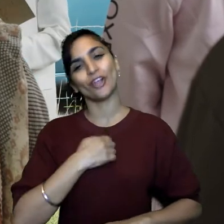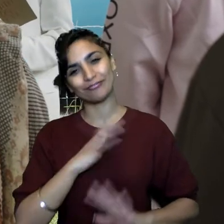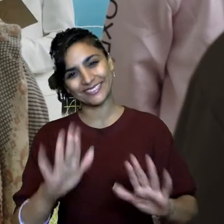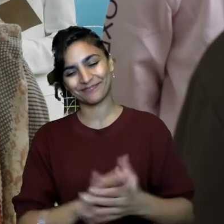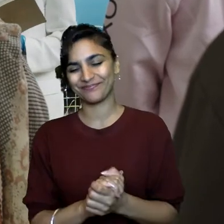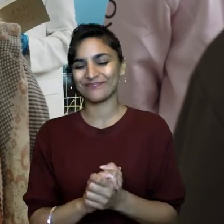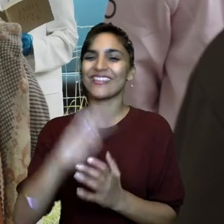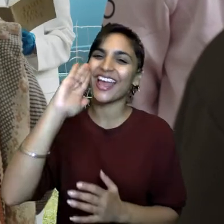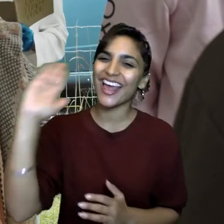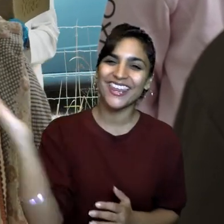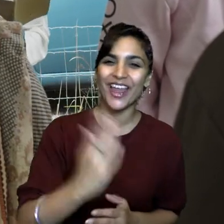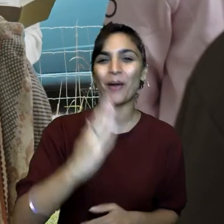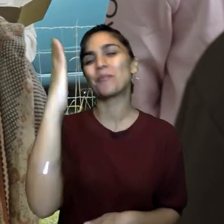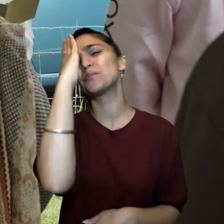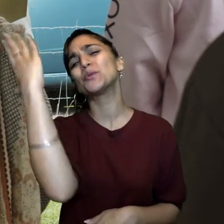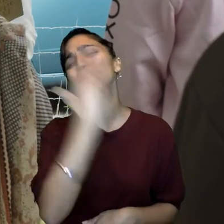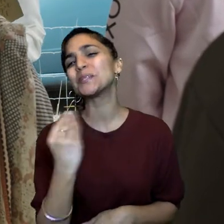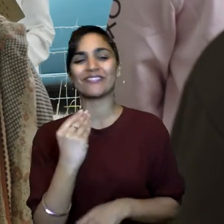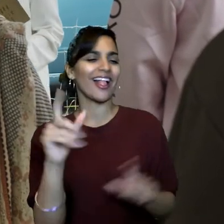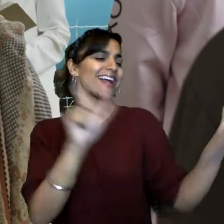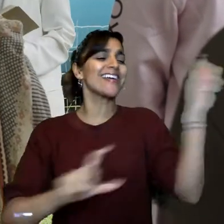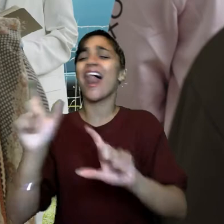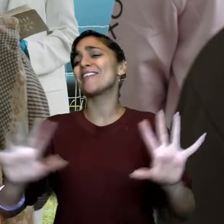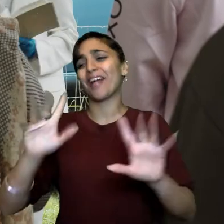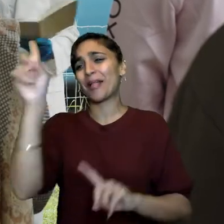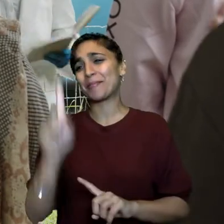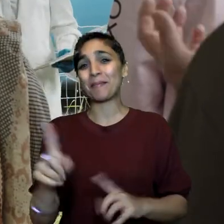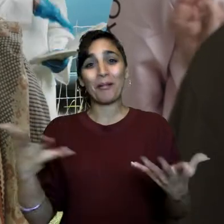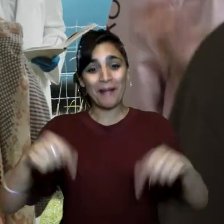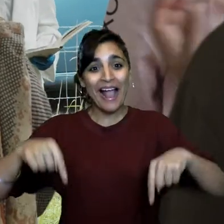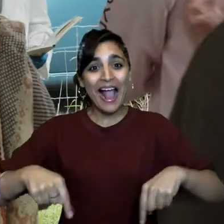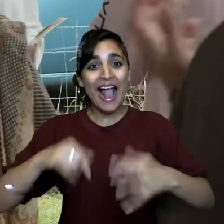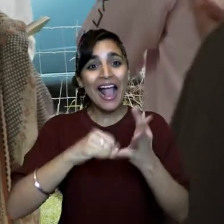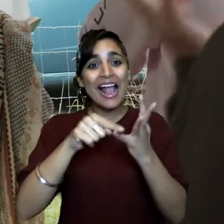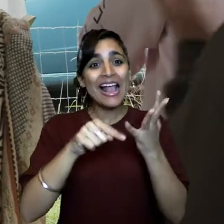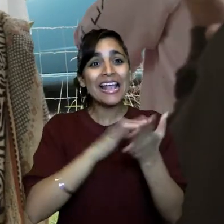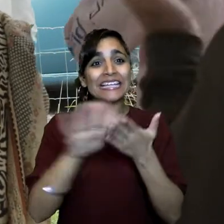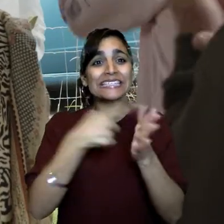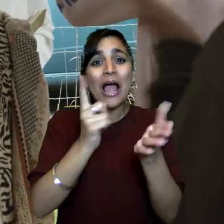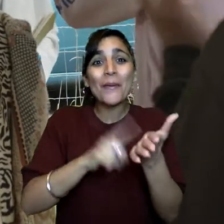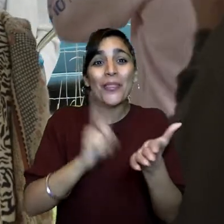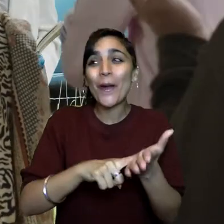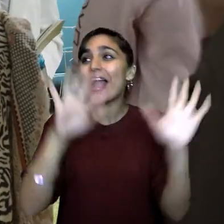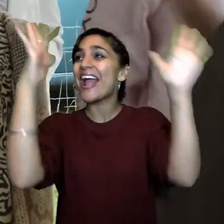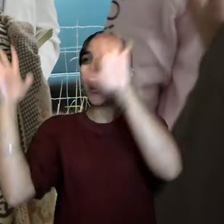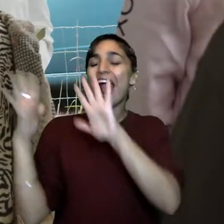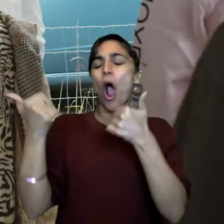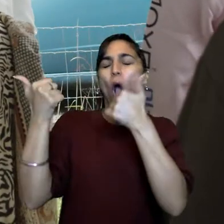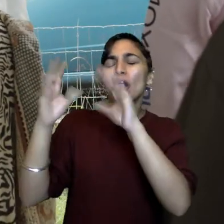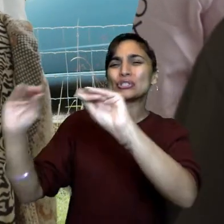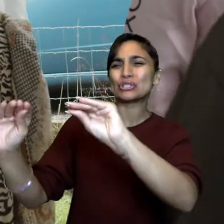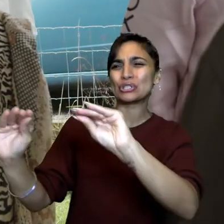beautiful colourful people of South Hall. Yes okay shush